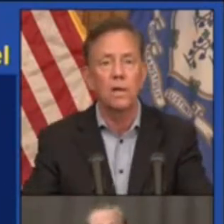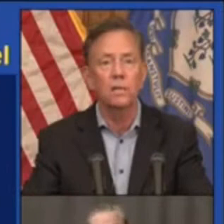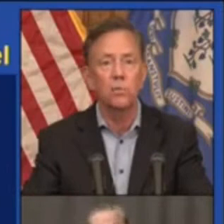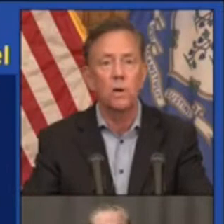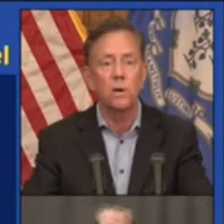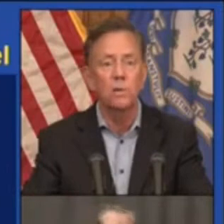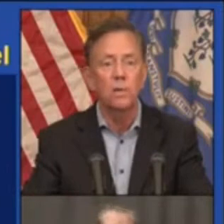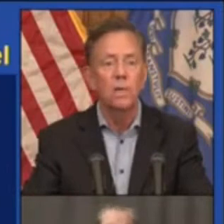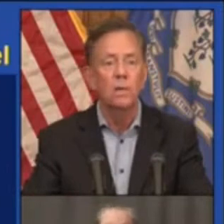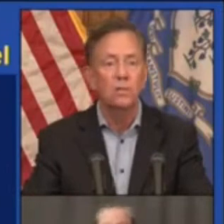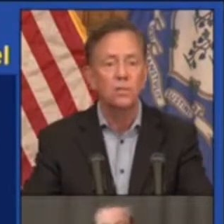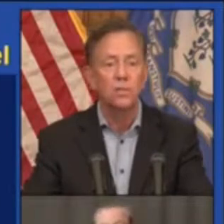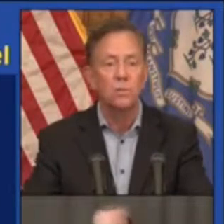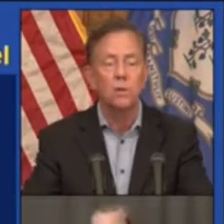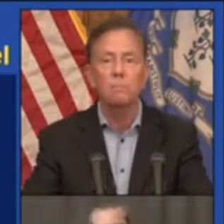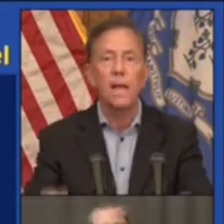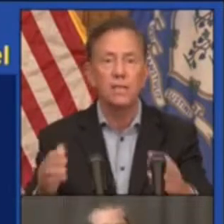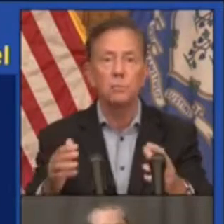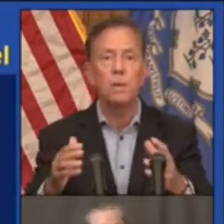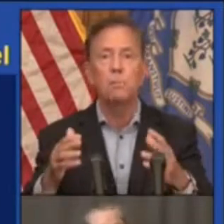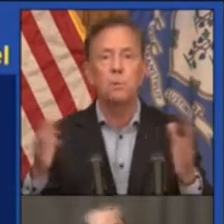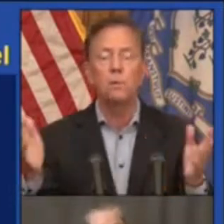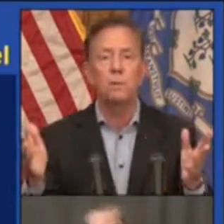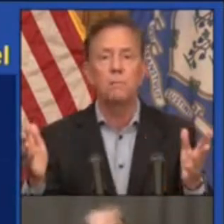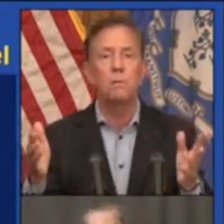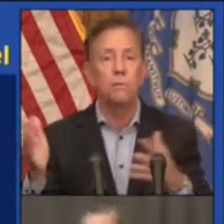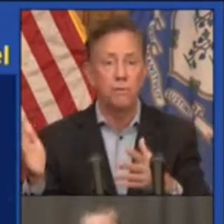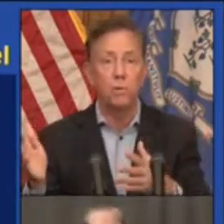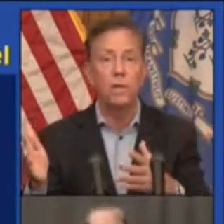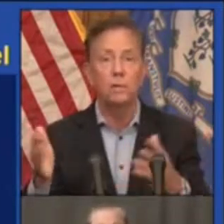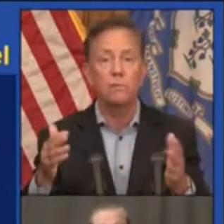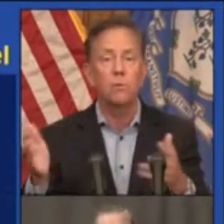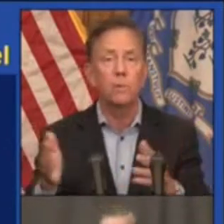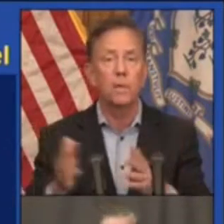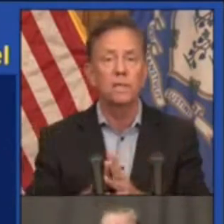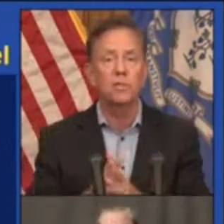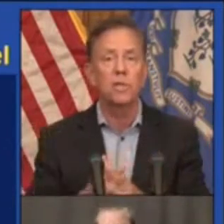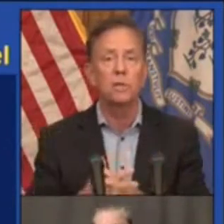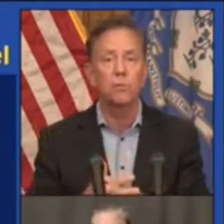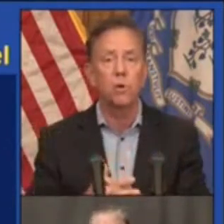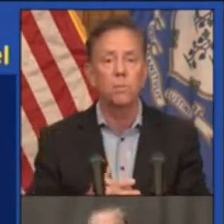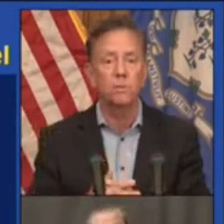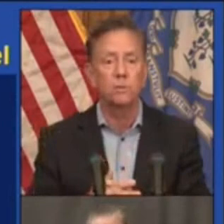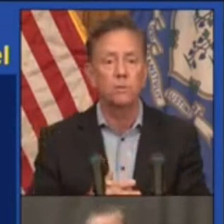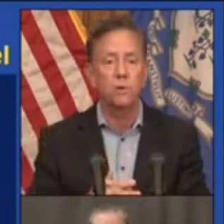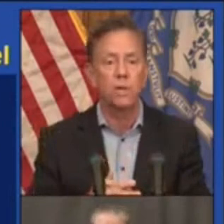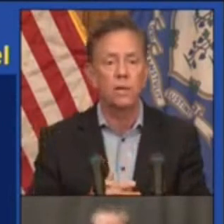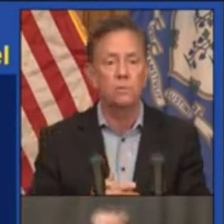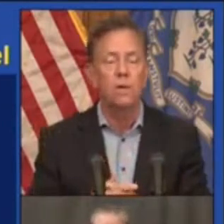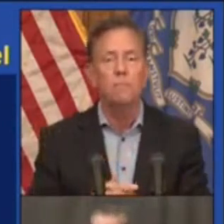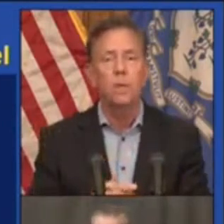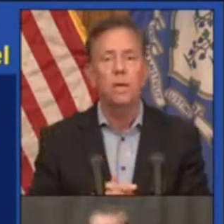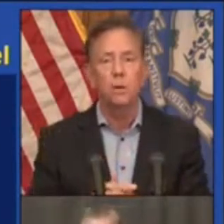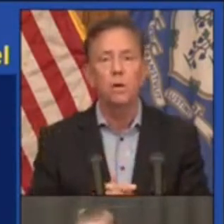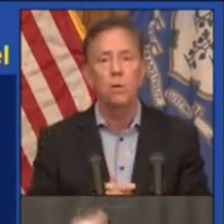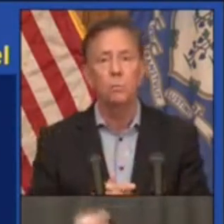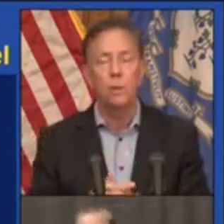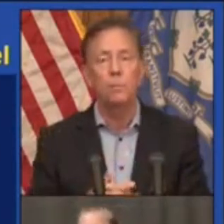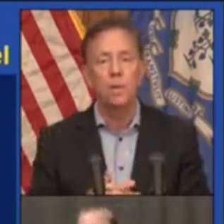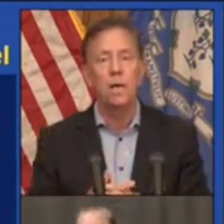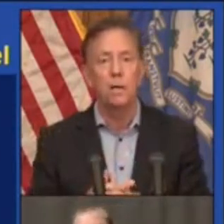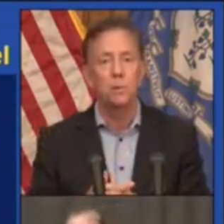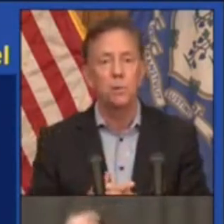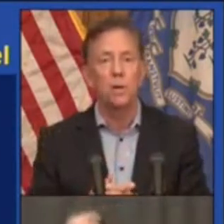Kennedy as well. Just to ask people, you've filled out the form. We'd like to see the form as it's filled out and hold